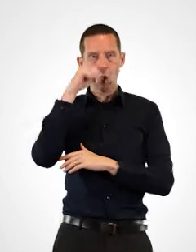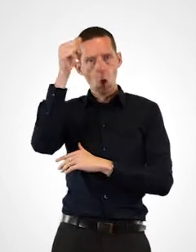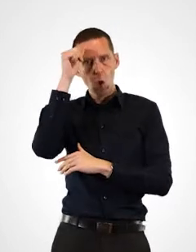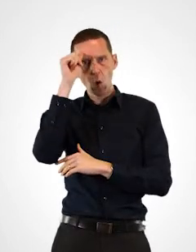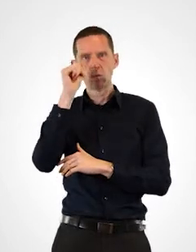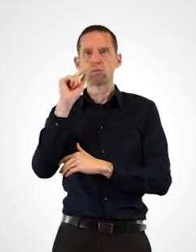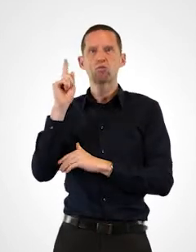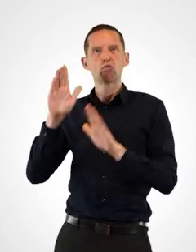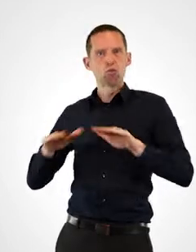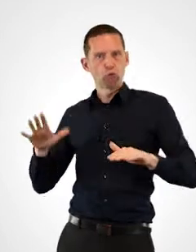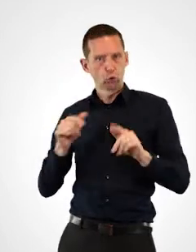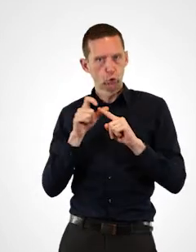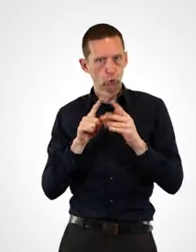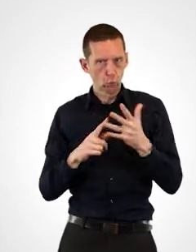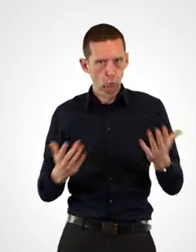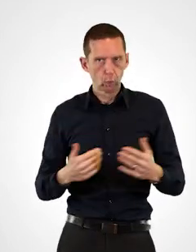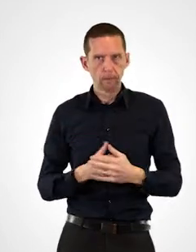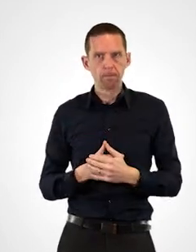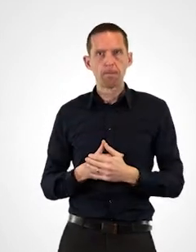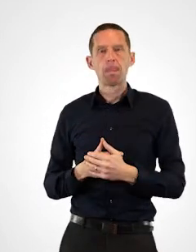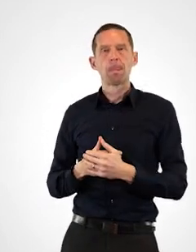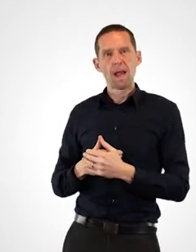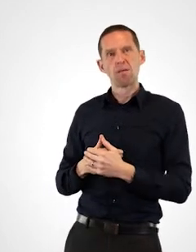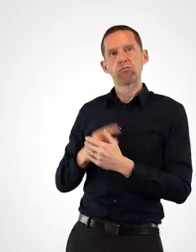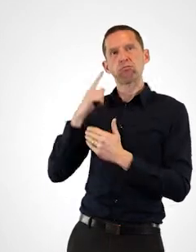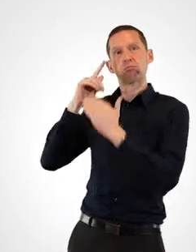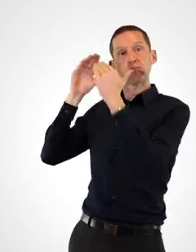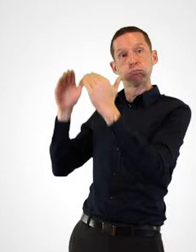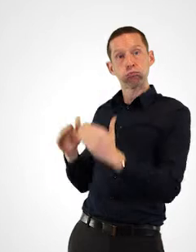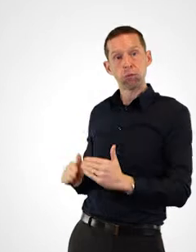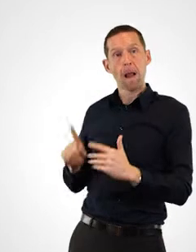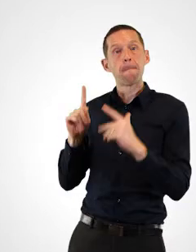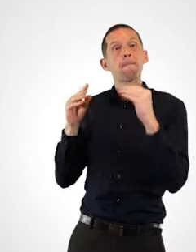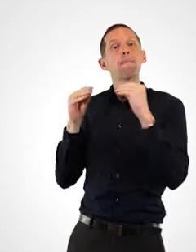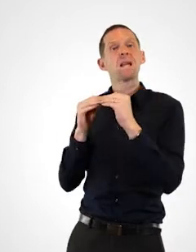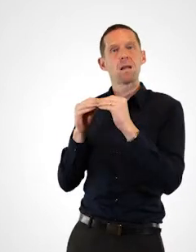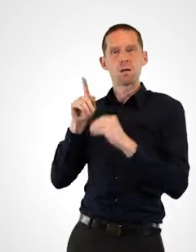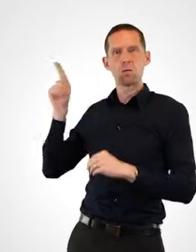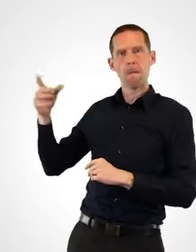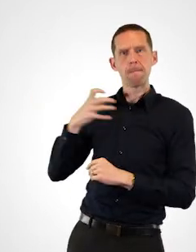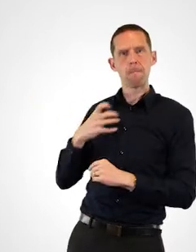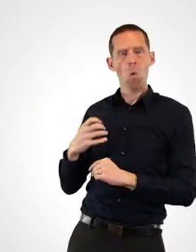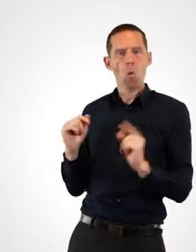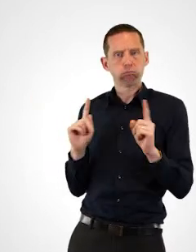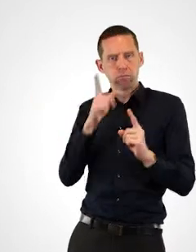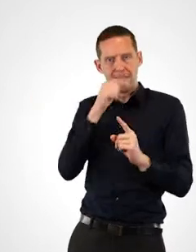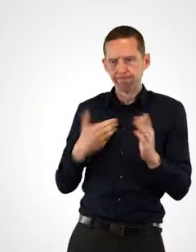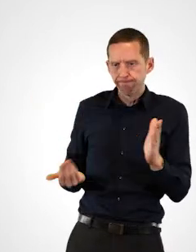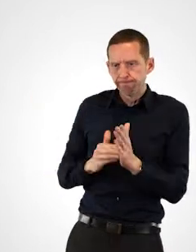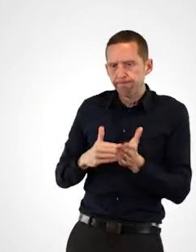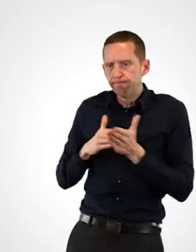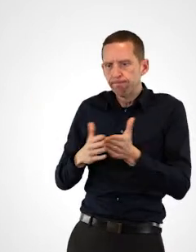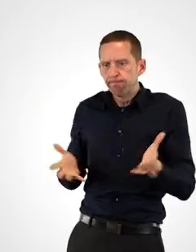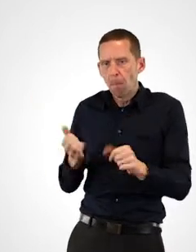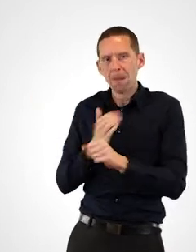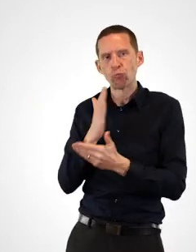children should be doing. And then the lectures marked as B are those that are more what can you do to make sure that children